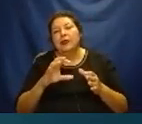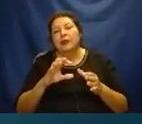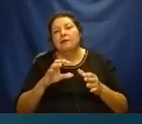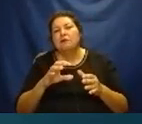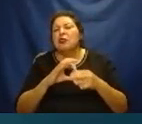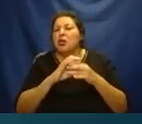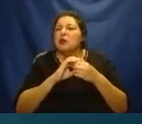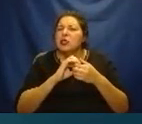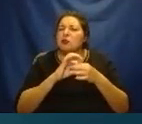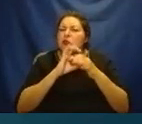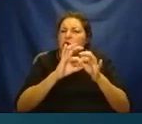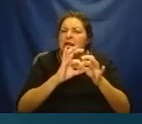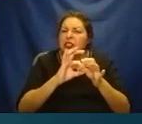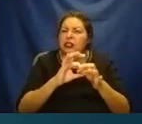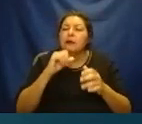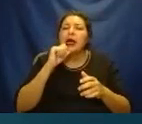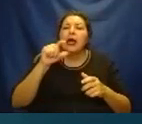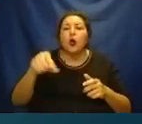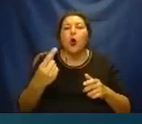relationship that was not just merely